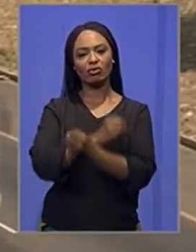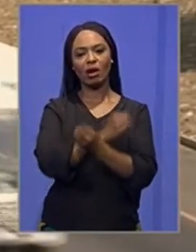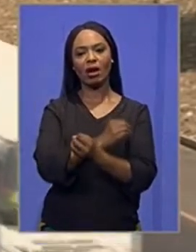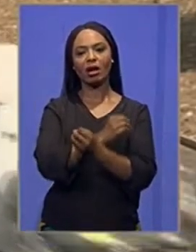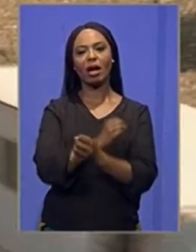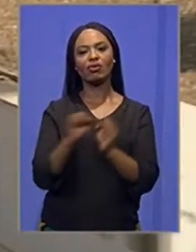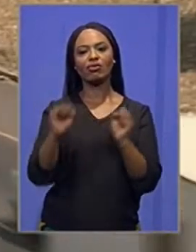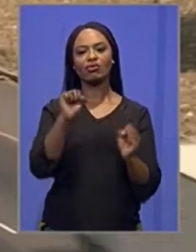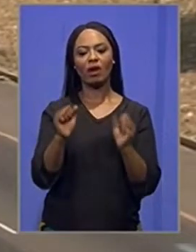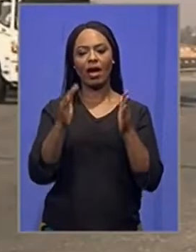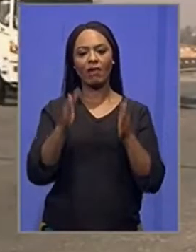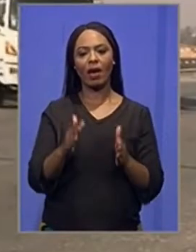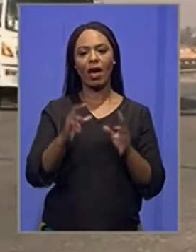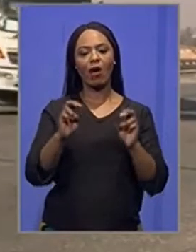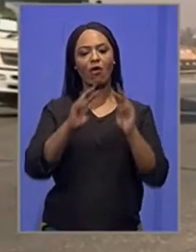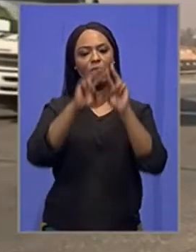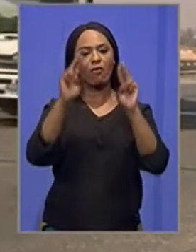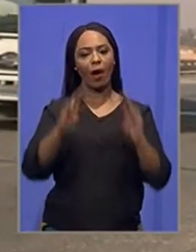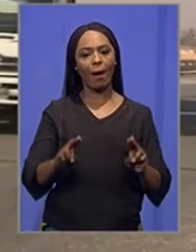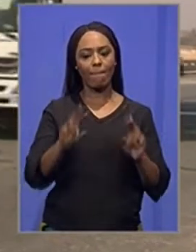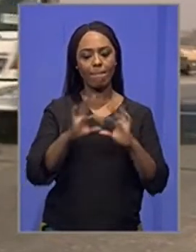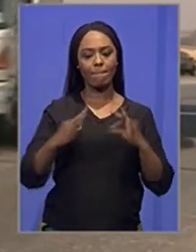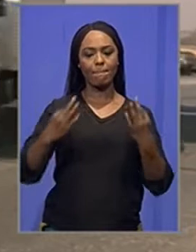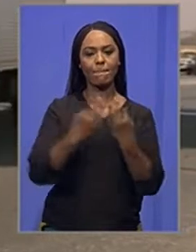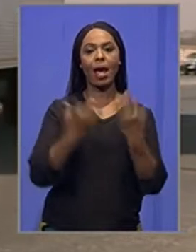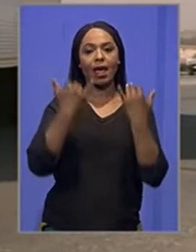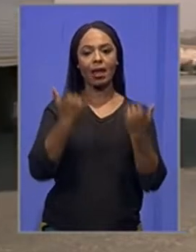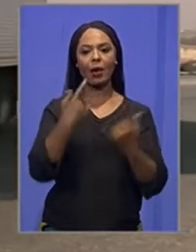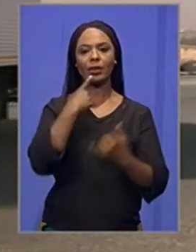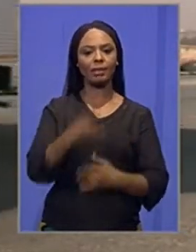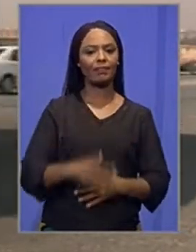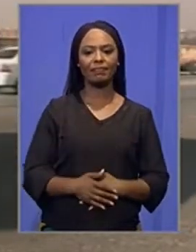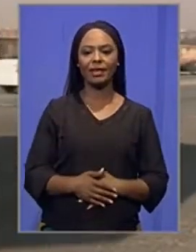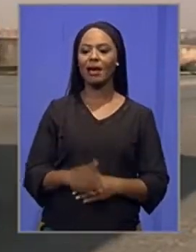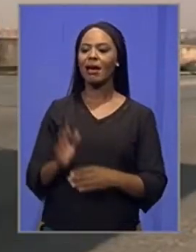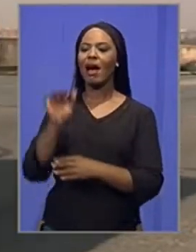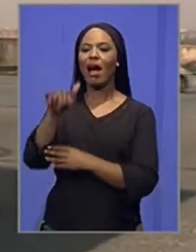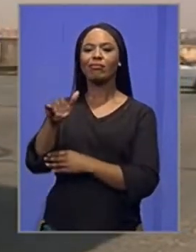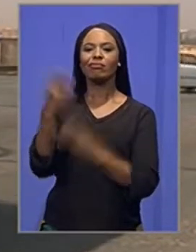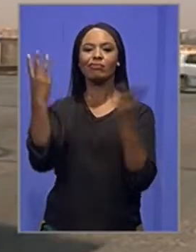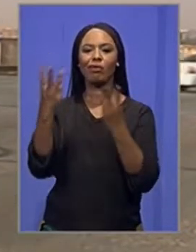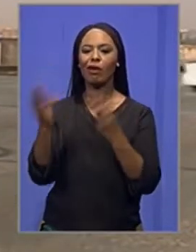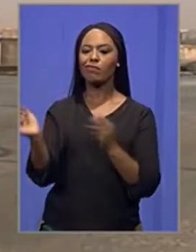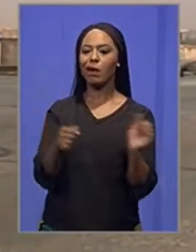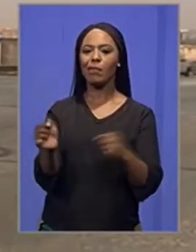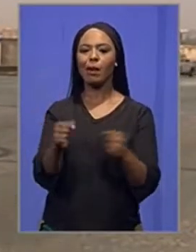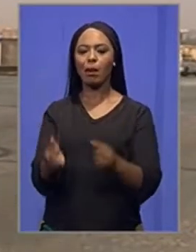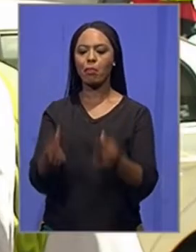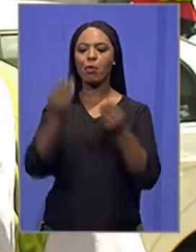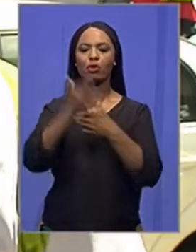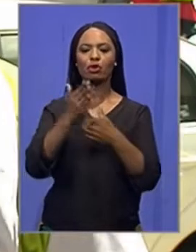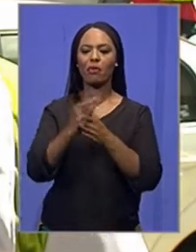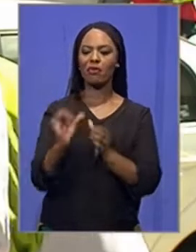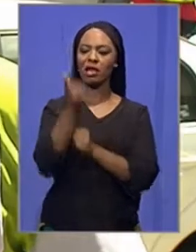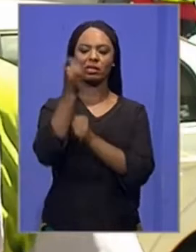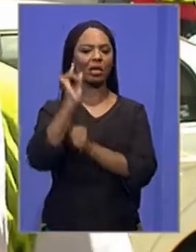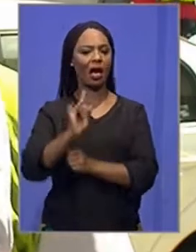Movements. Ba re baotledi ba go tšwa dinageng tša ka ntle a se ba swanela ke go hwetša mešomo ya go ba baotledi ka mononageng. We